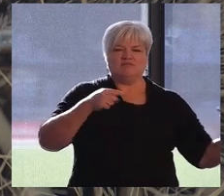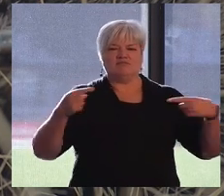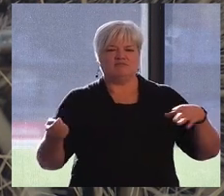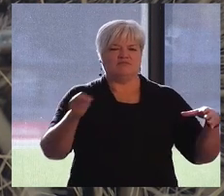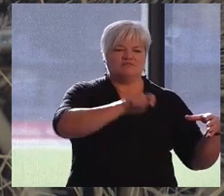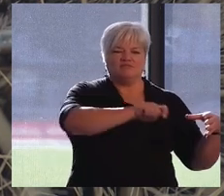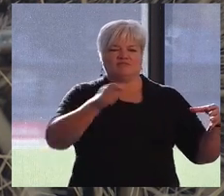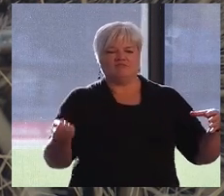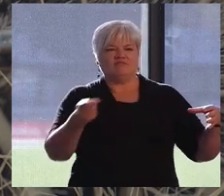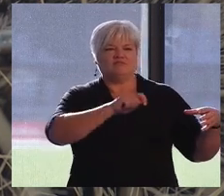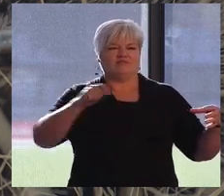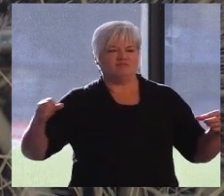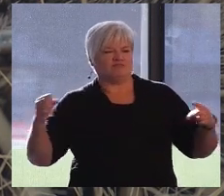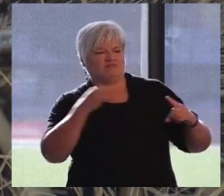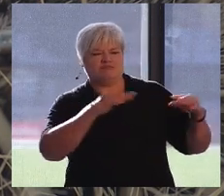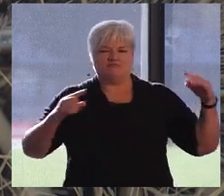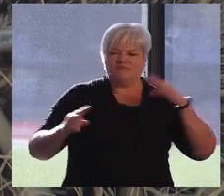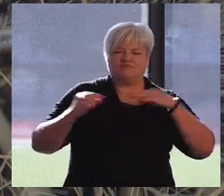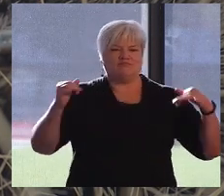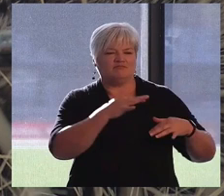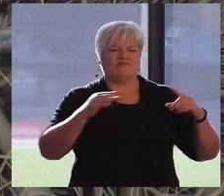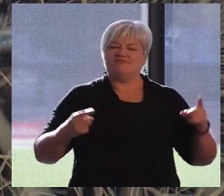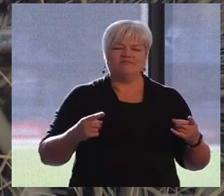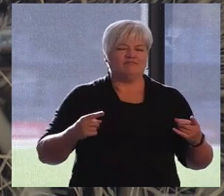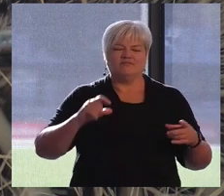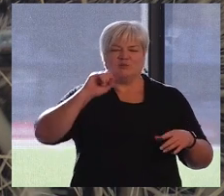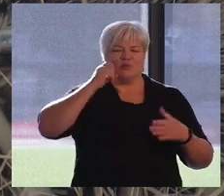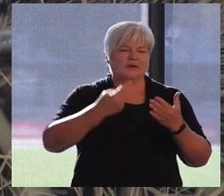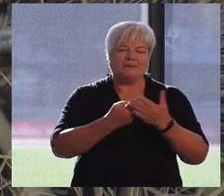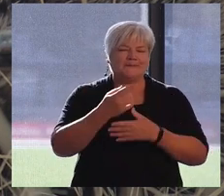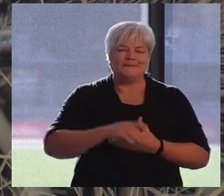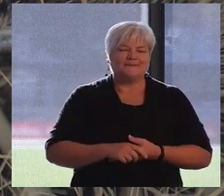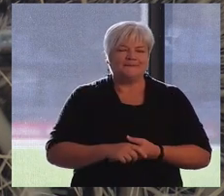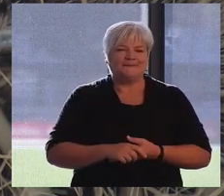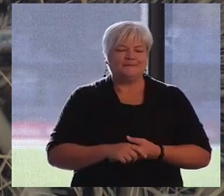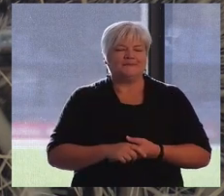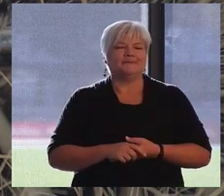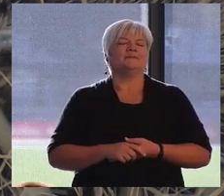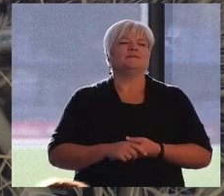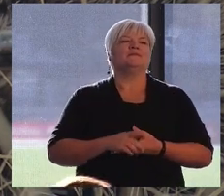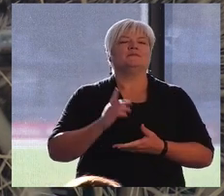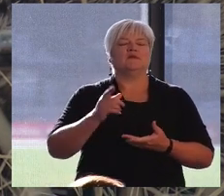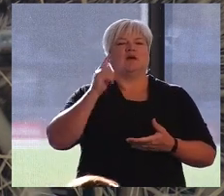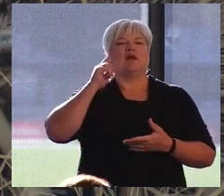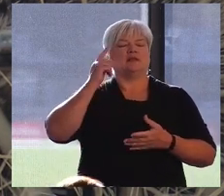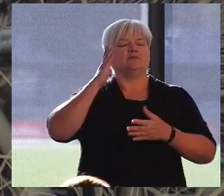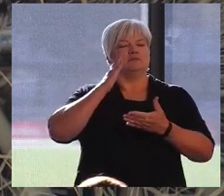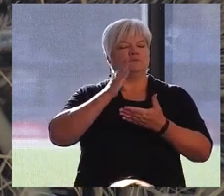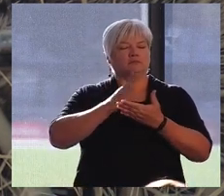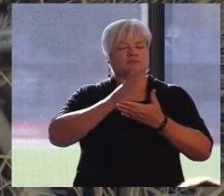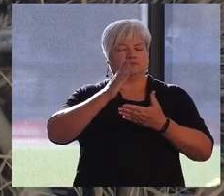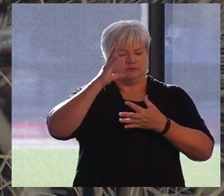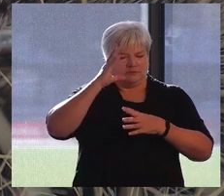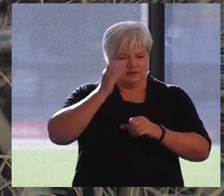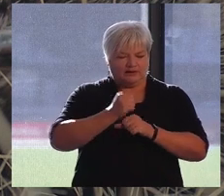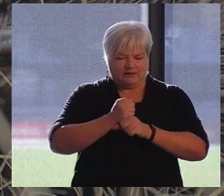other on climate from opposition is just too slow. So I truly believe that after 2 decades,